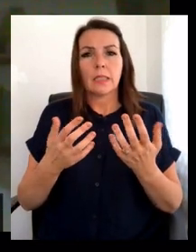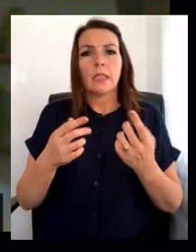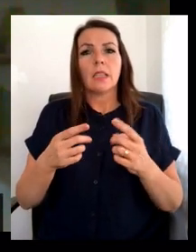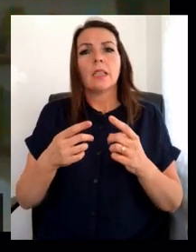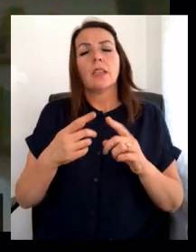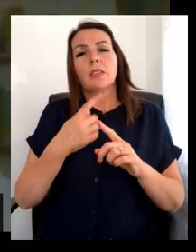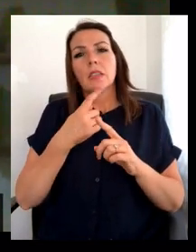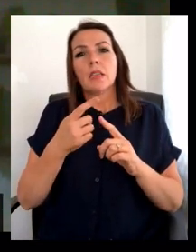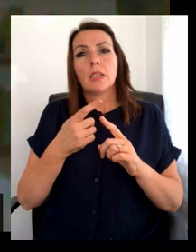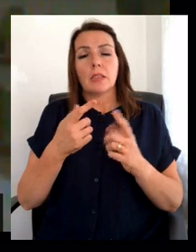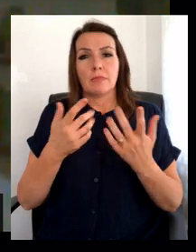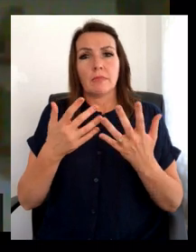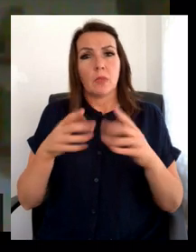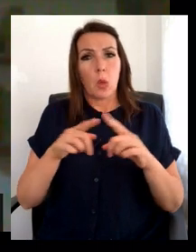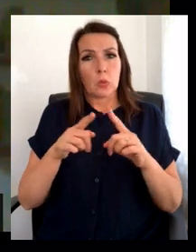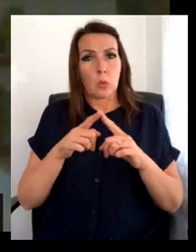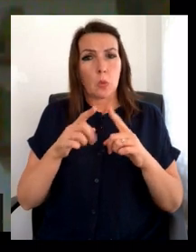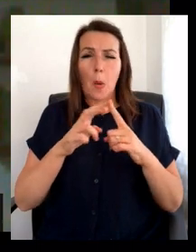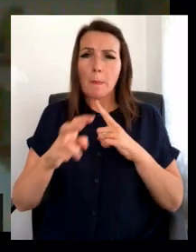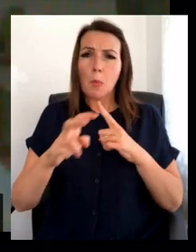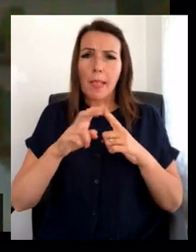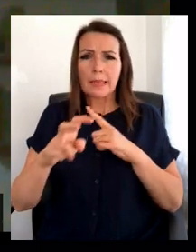mobility has increasingly become a problem